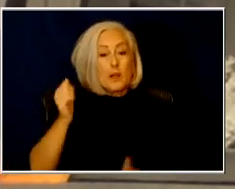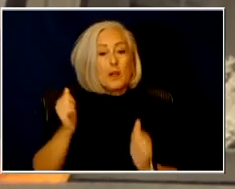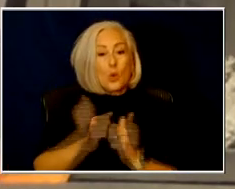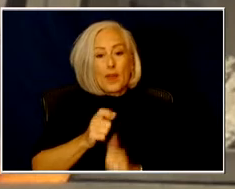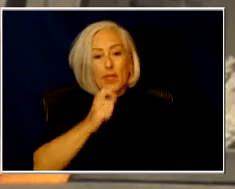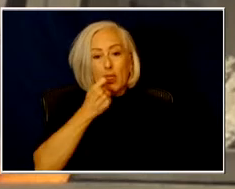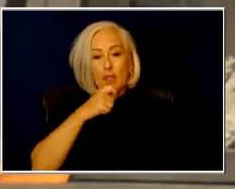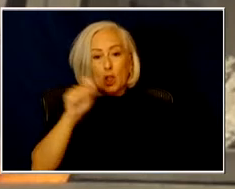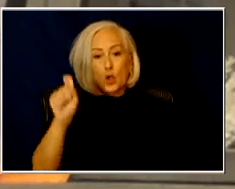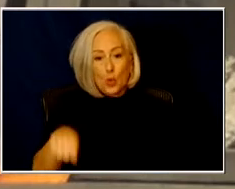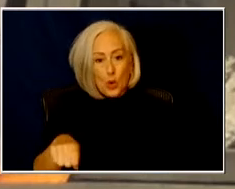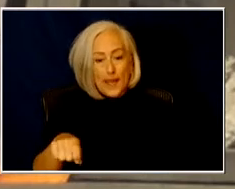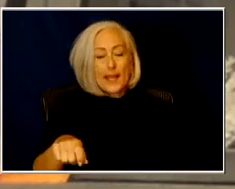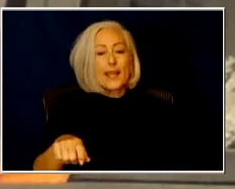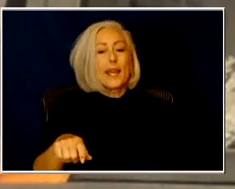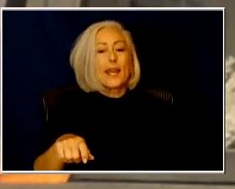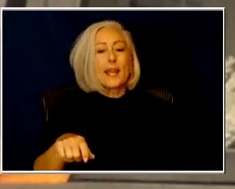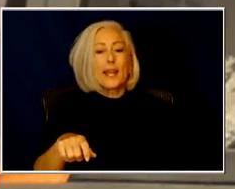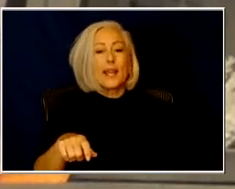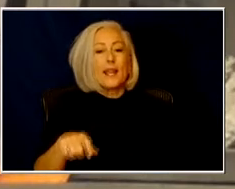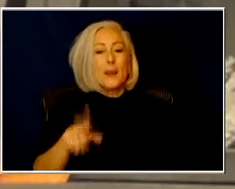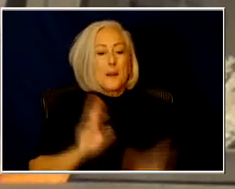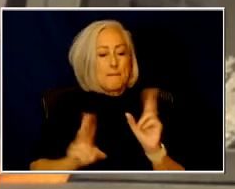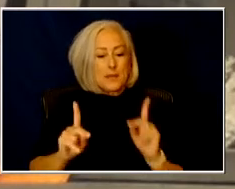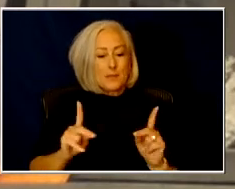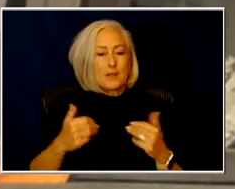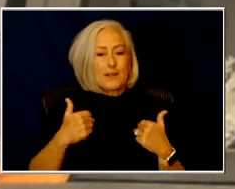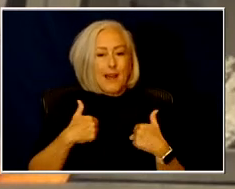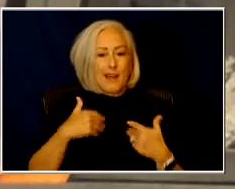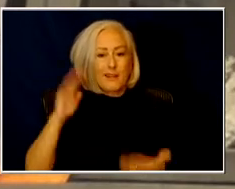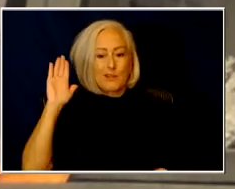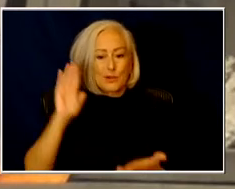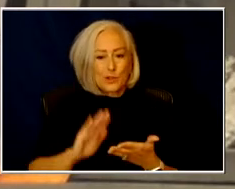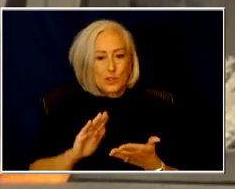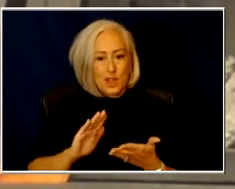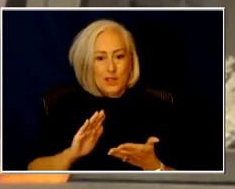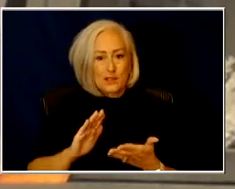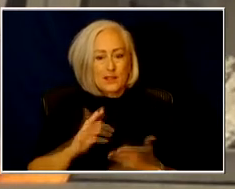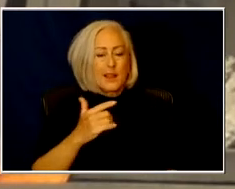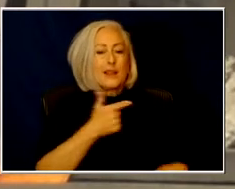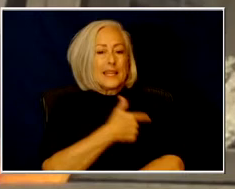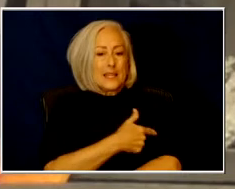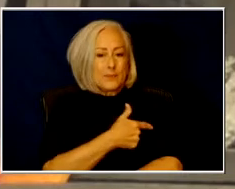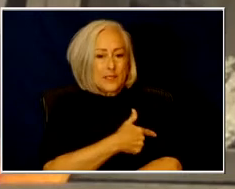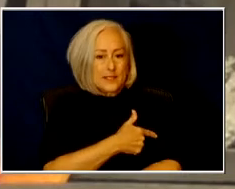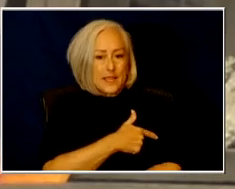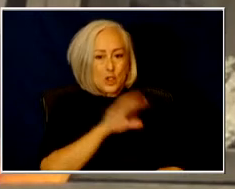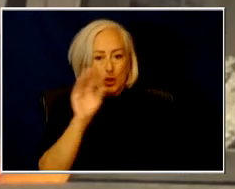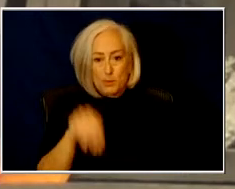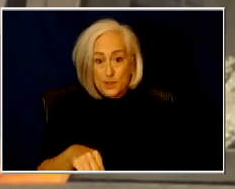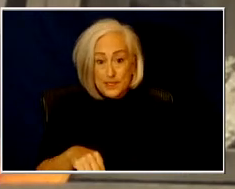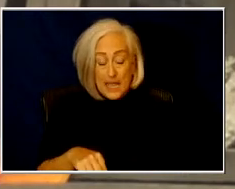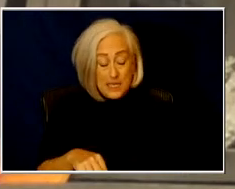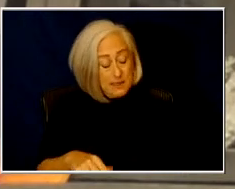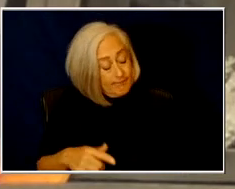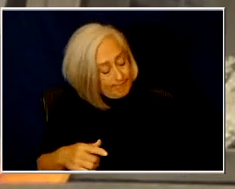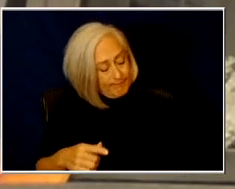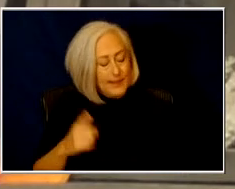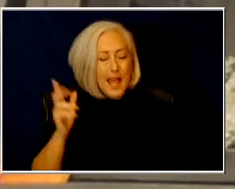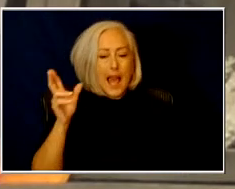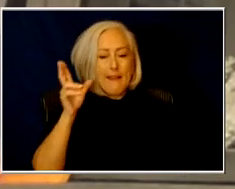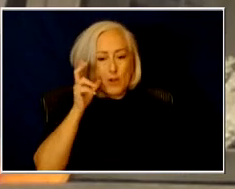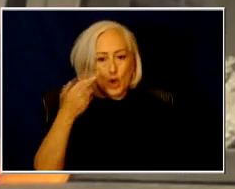had a suppressed immunization rate and and by the way as as hawkwell knows and I've heard him talk about it too